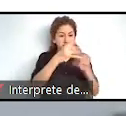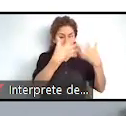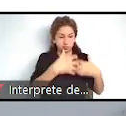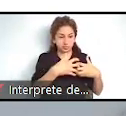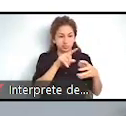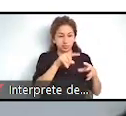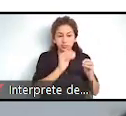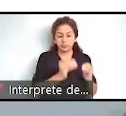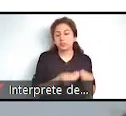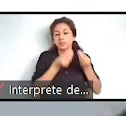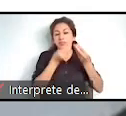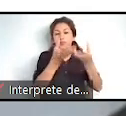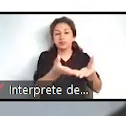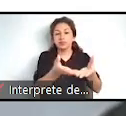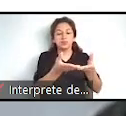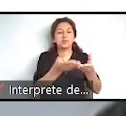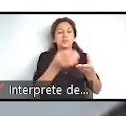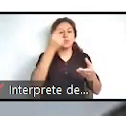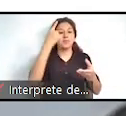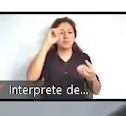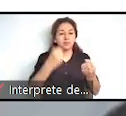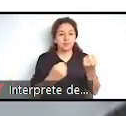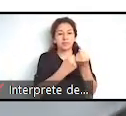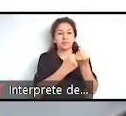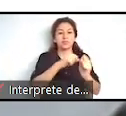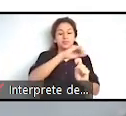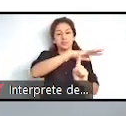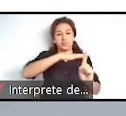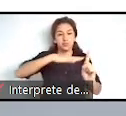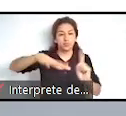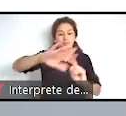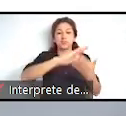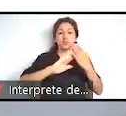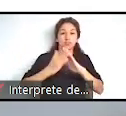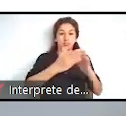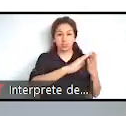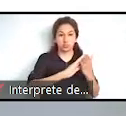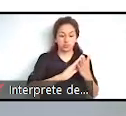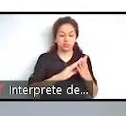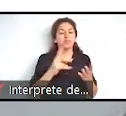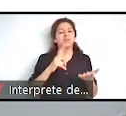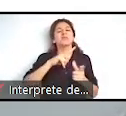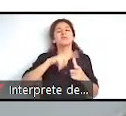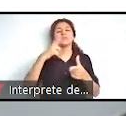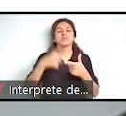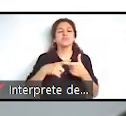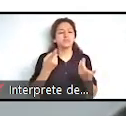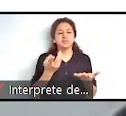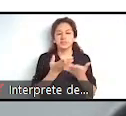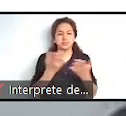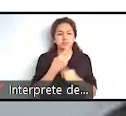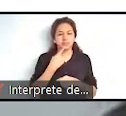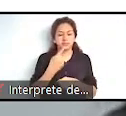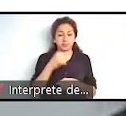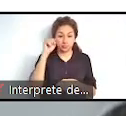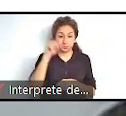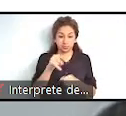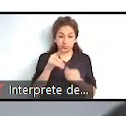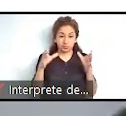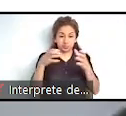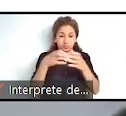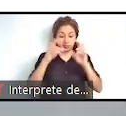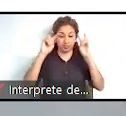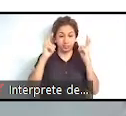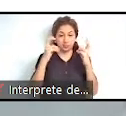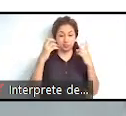contribute to the well-being and interest of the society and itself so the center of this